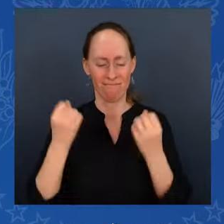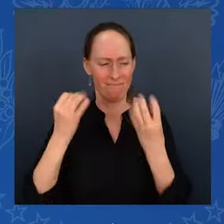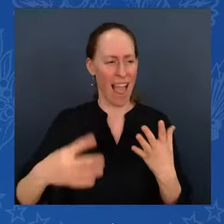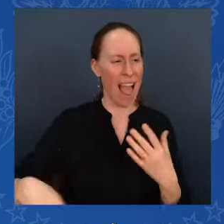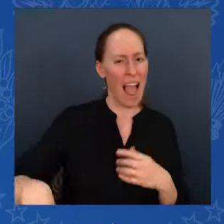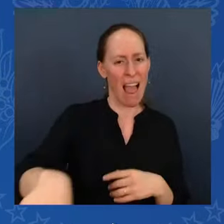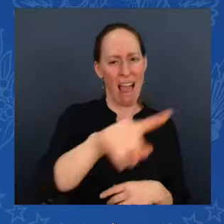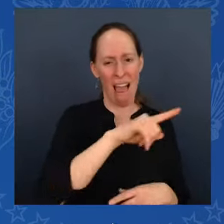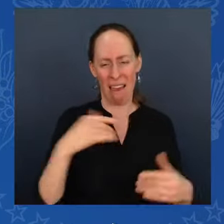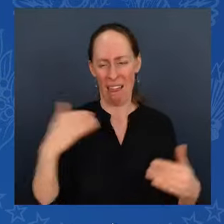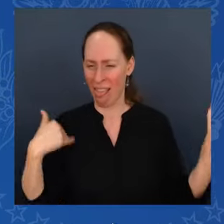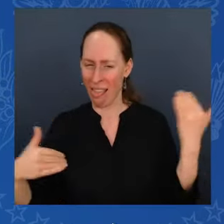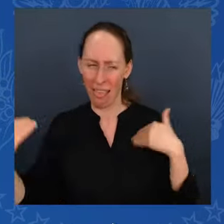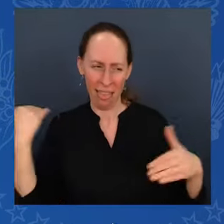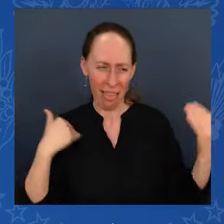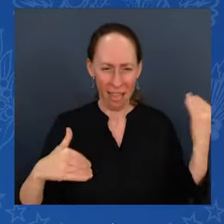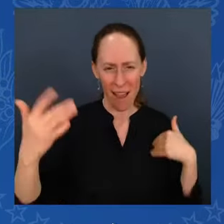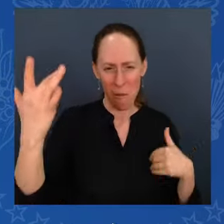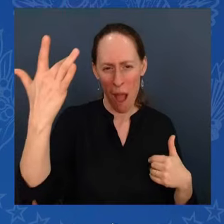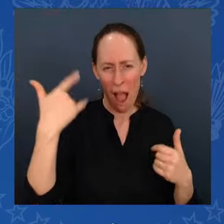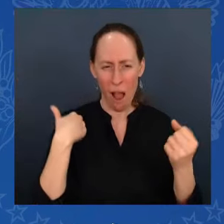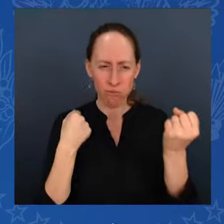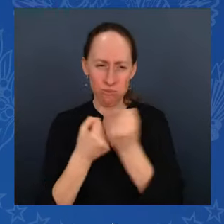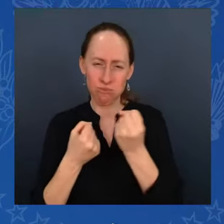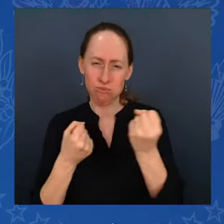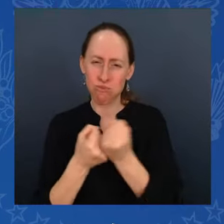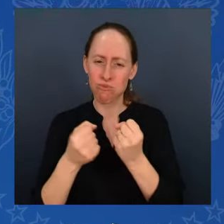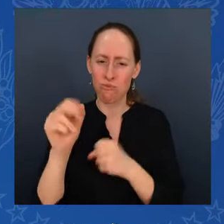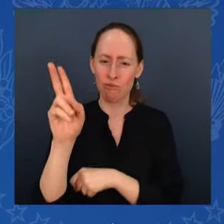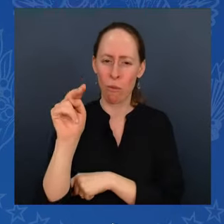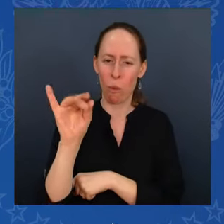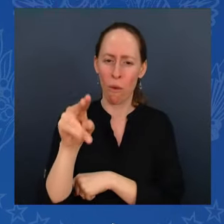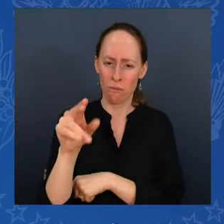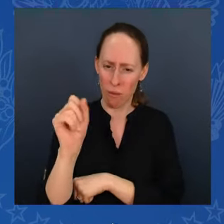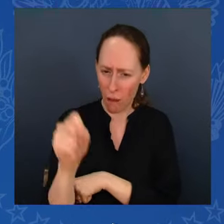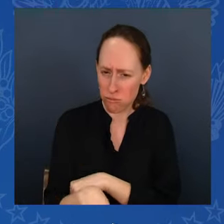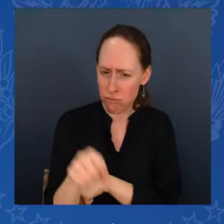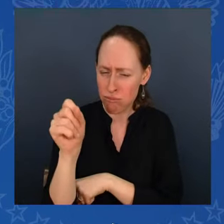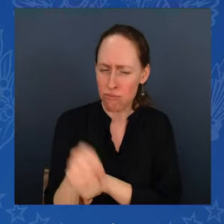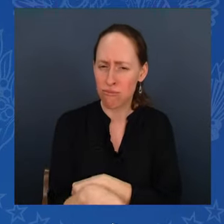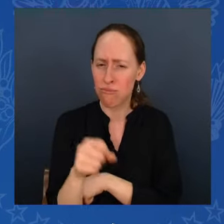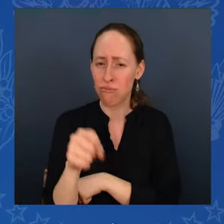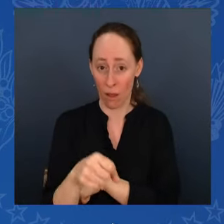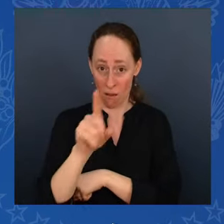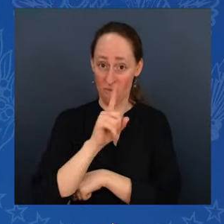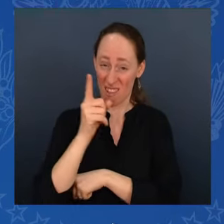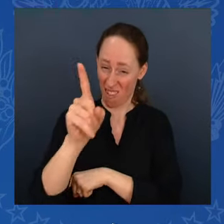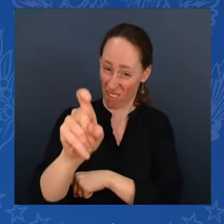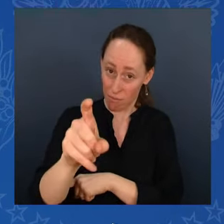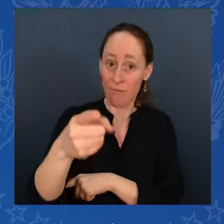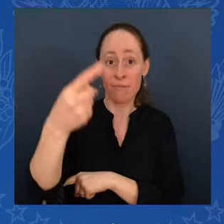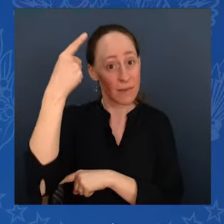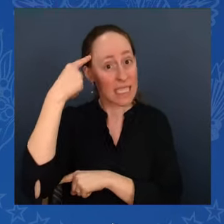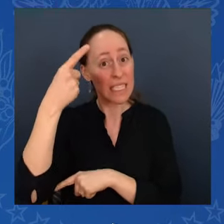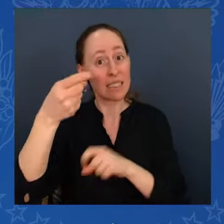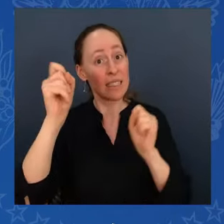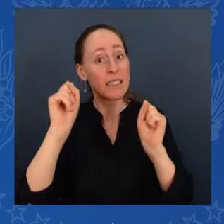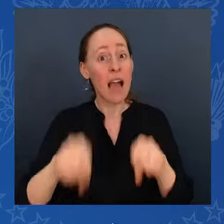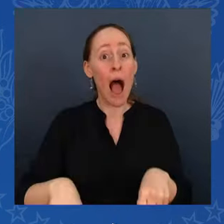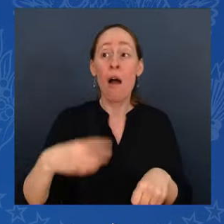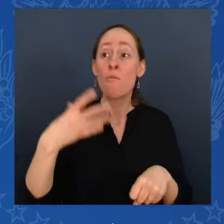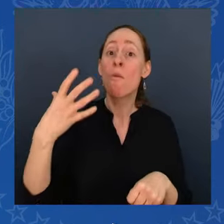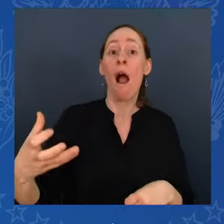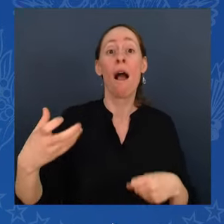A lot of people think you can walk up and say, I want to be an electrician. And you're an electrician. 5 years of